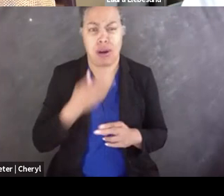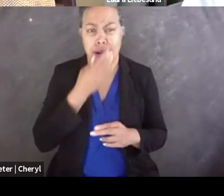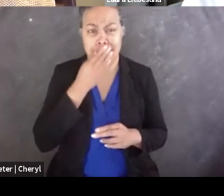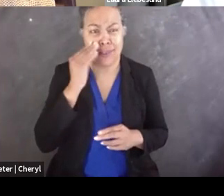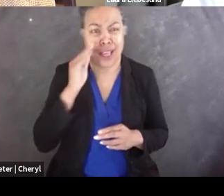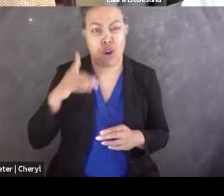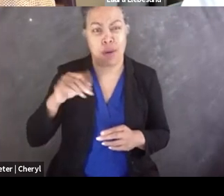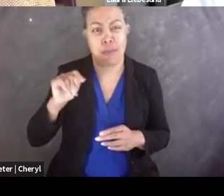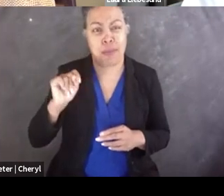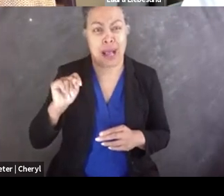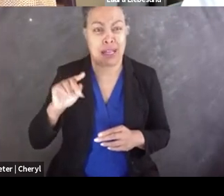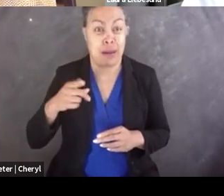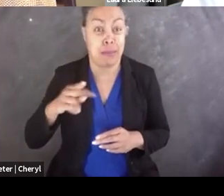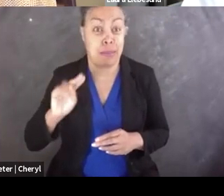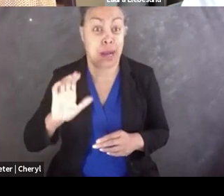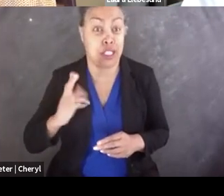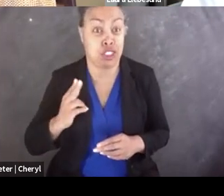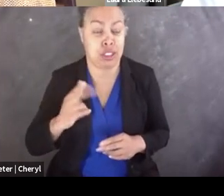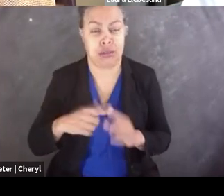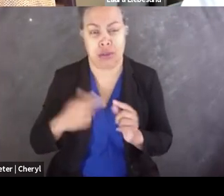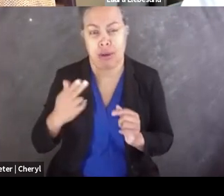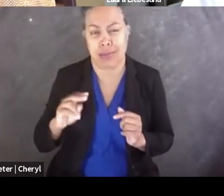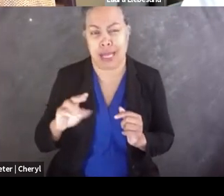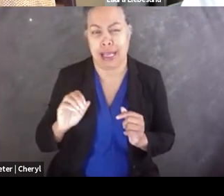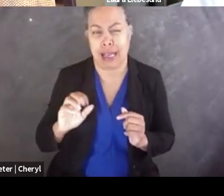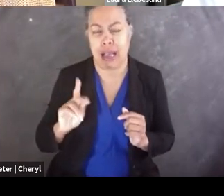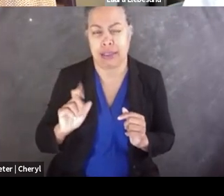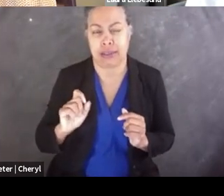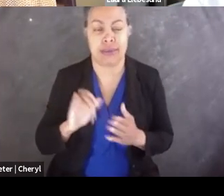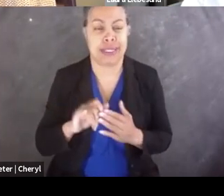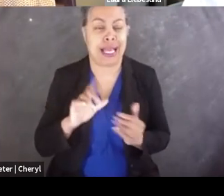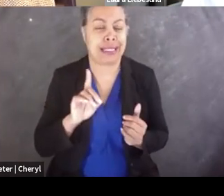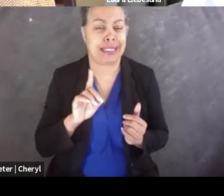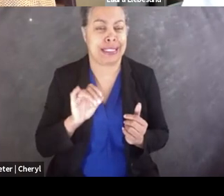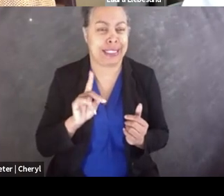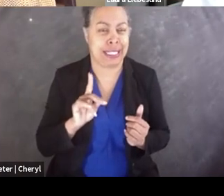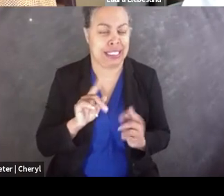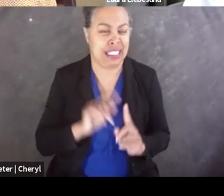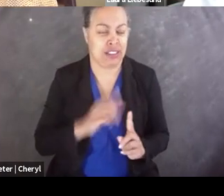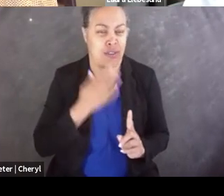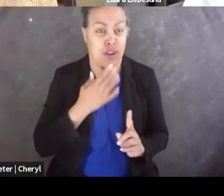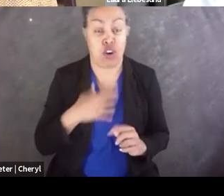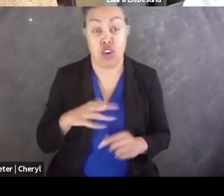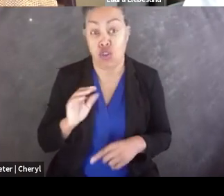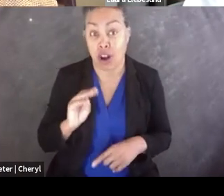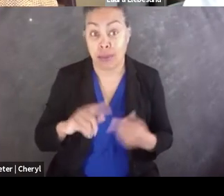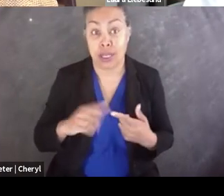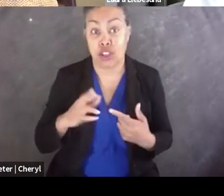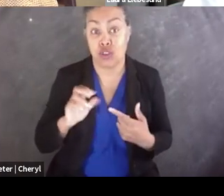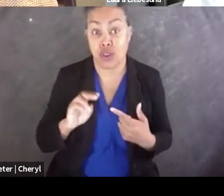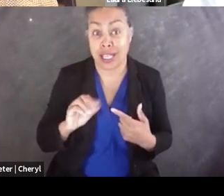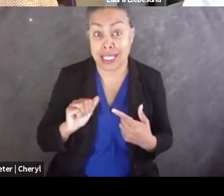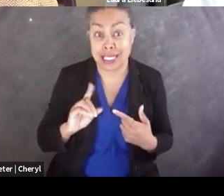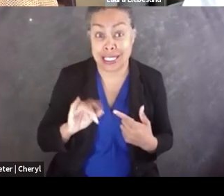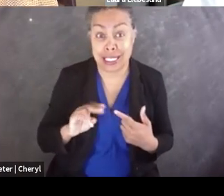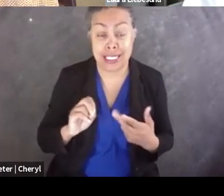Flower Pot Punch, which was from Hancock's, which was one of Dick Francis's cocktails. That's a mixture of rum, grenadine, pineapple, lemon, and lime. They're